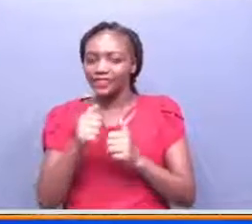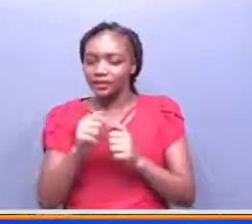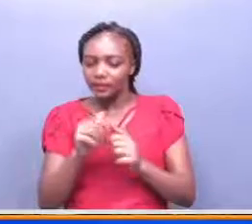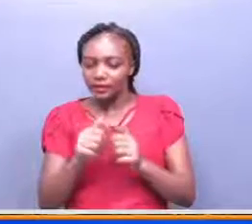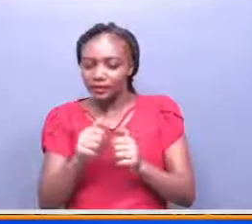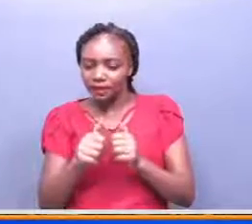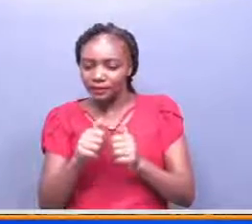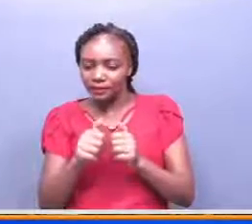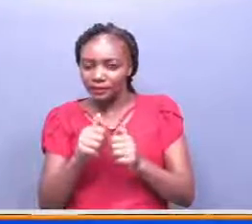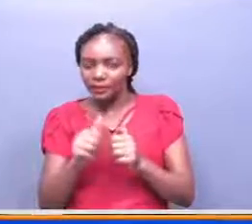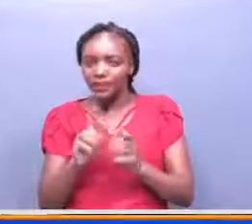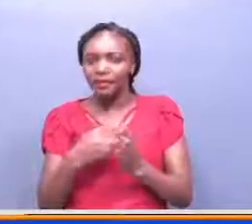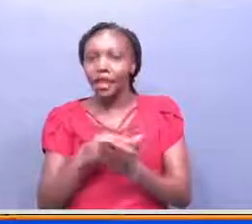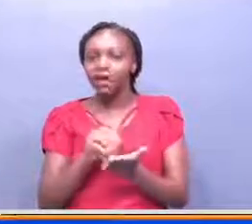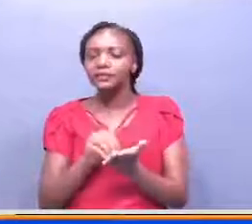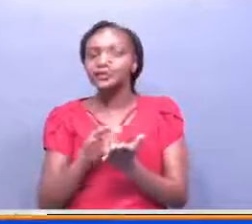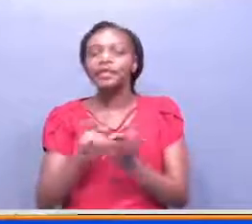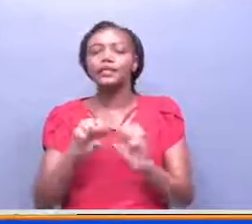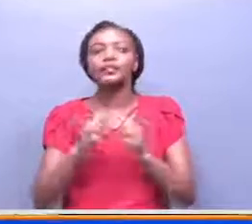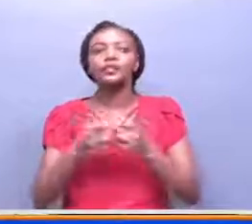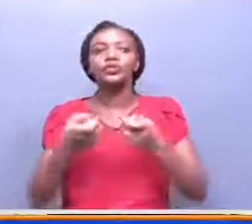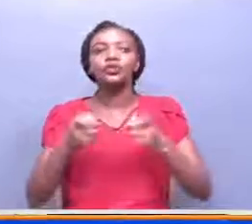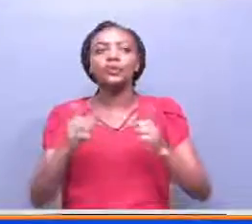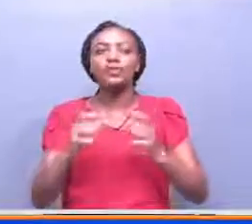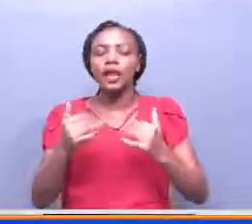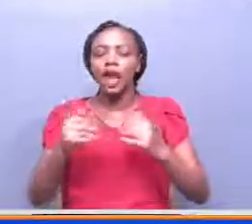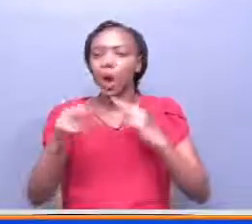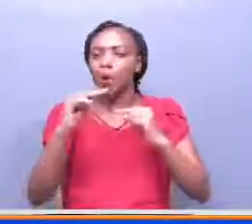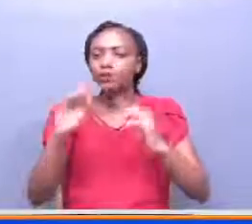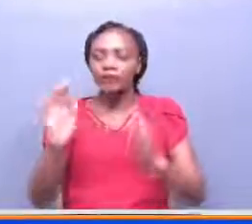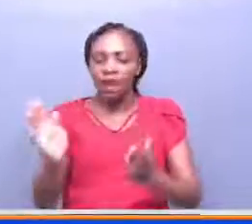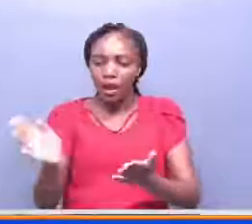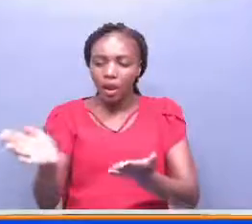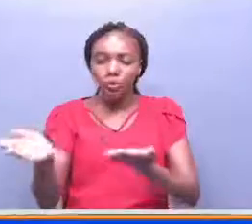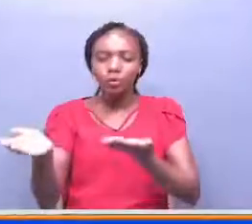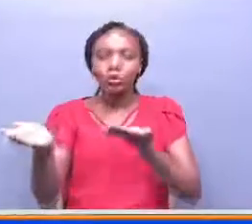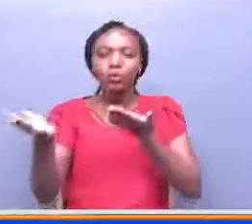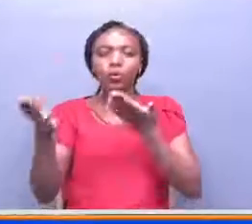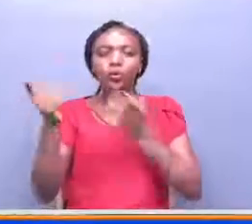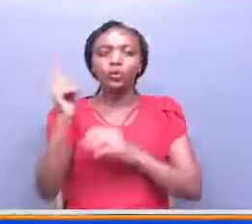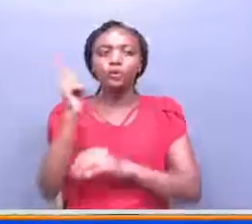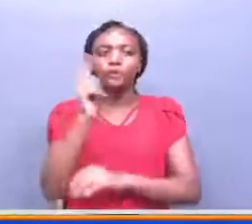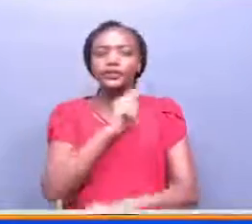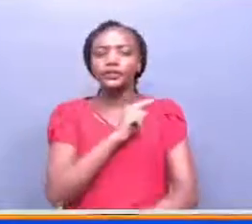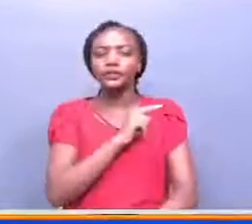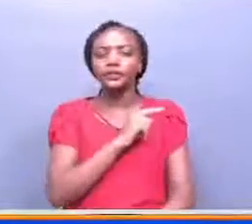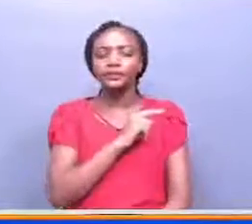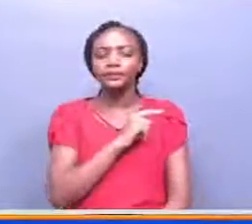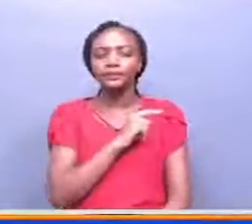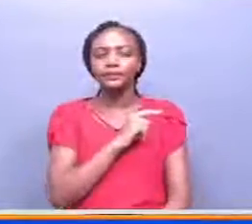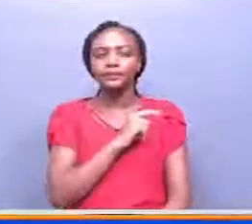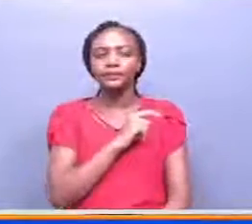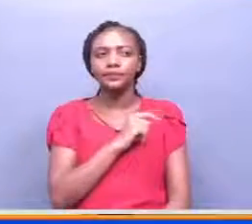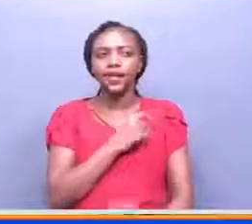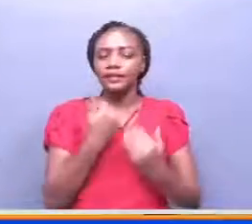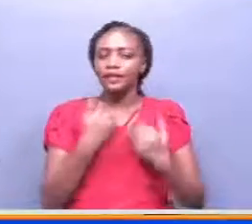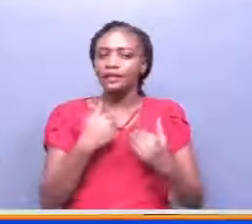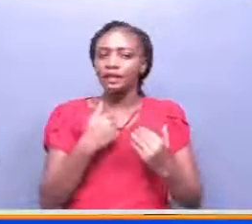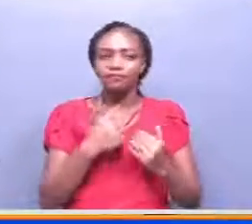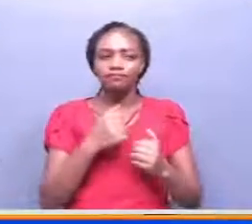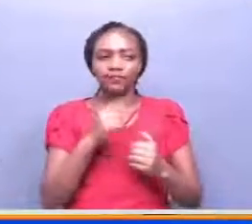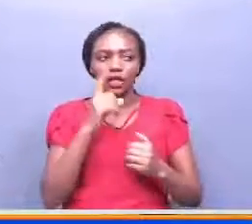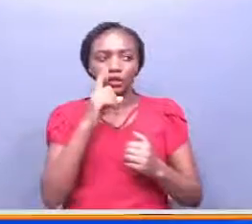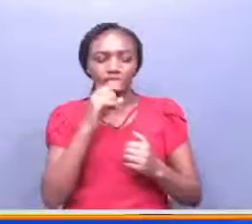changed for the better from a simple kiosk to a high-end sophisticated popular joint. I just put a tweet on the internet. I told people,